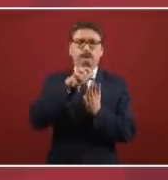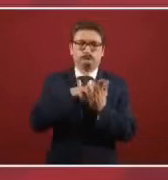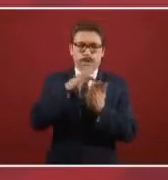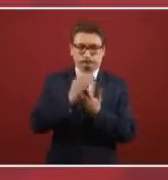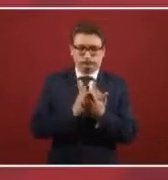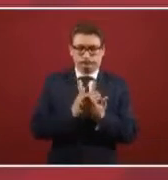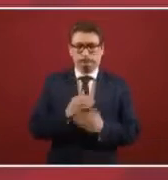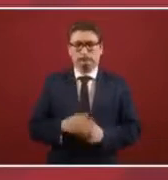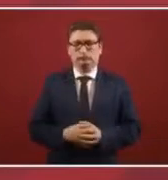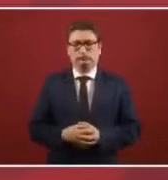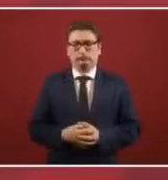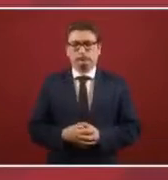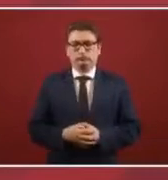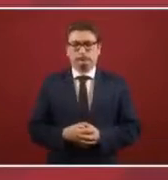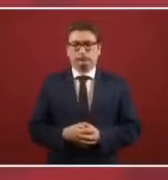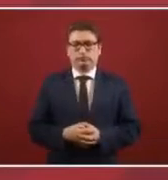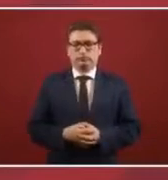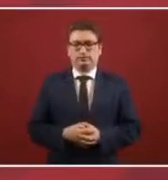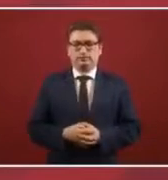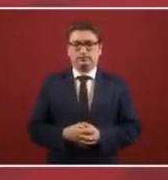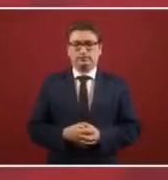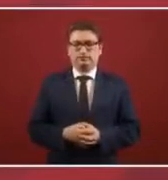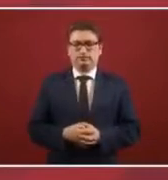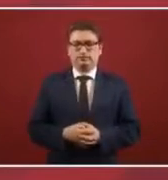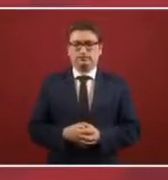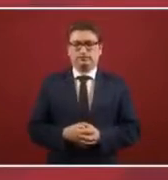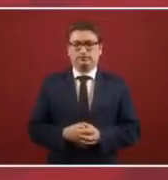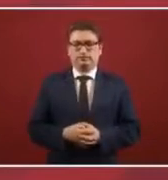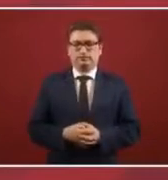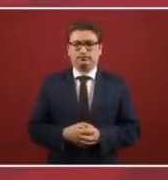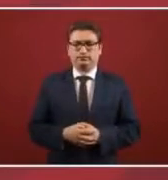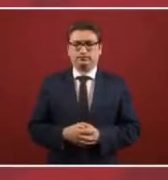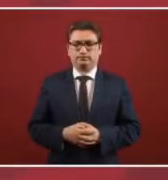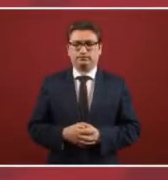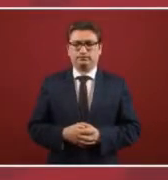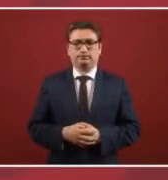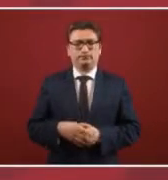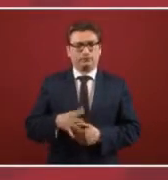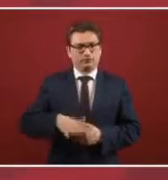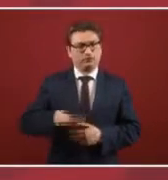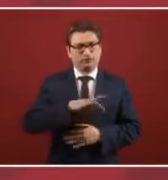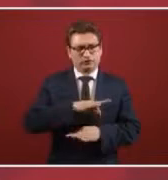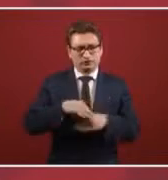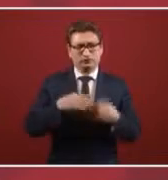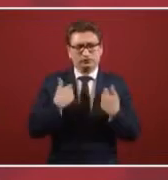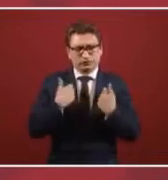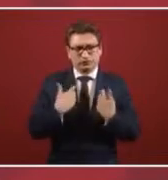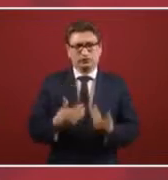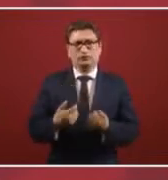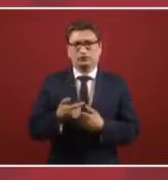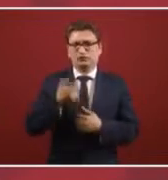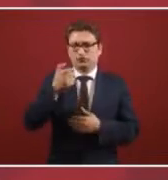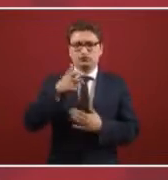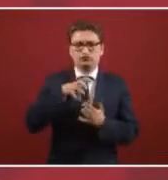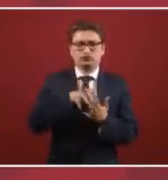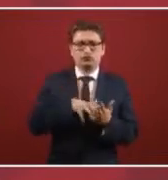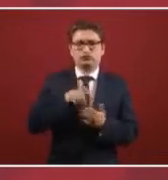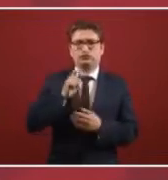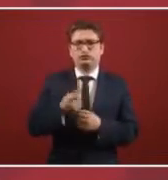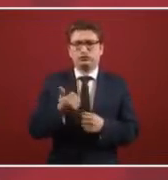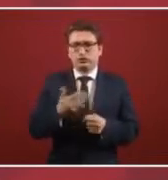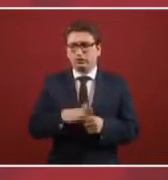be a austerity y que ya se entienda. and that they La austeridad understand no es now un asunto administrativo,